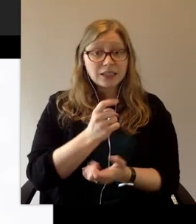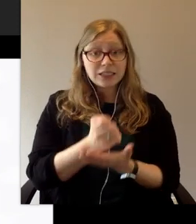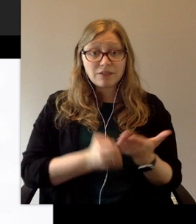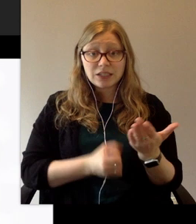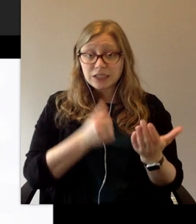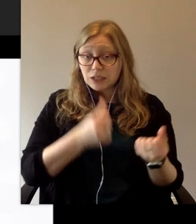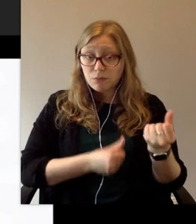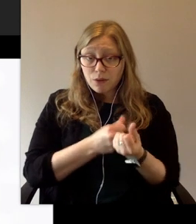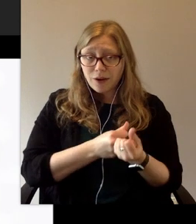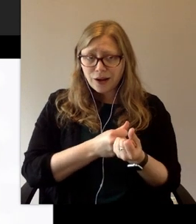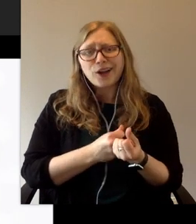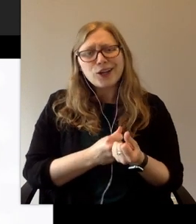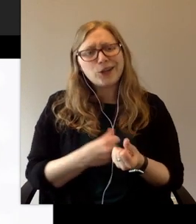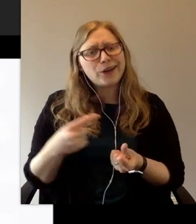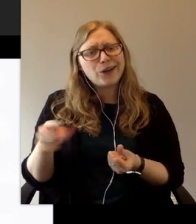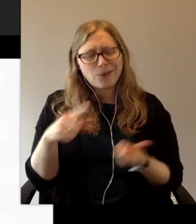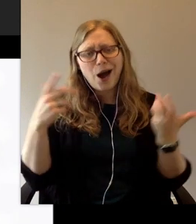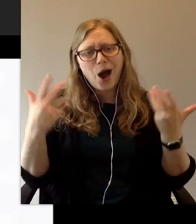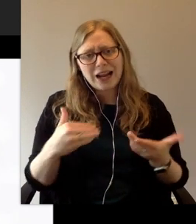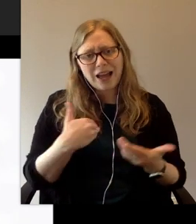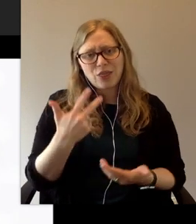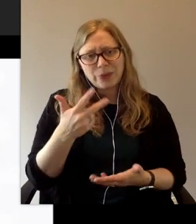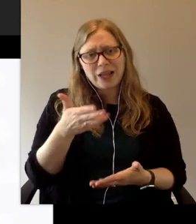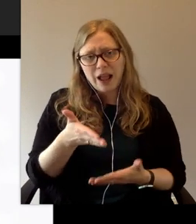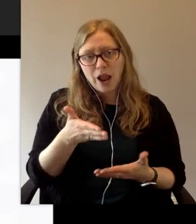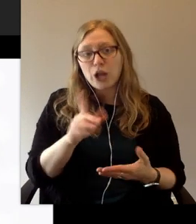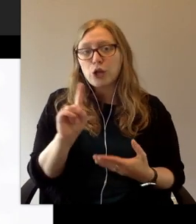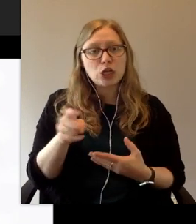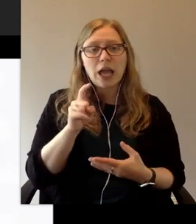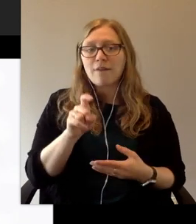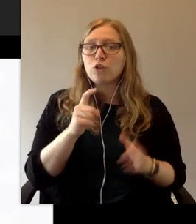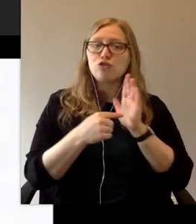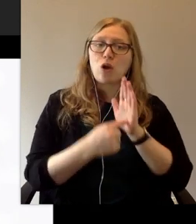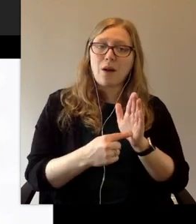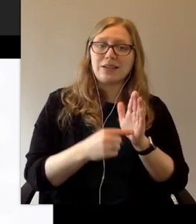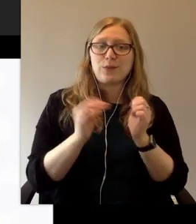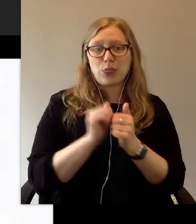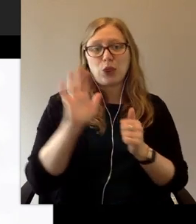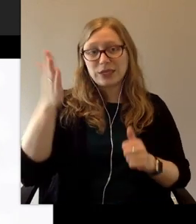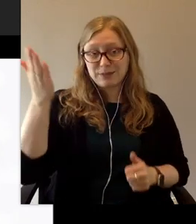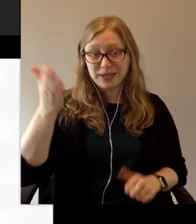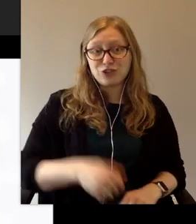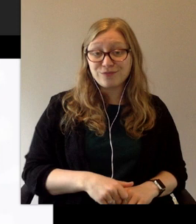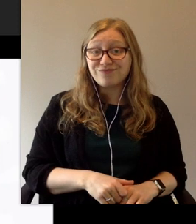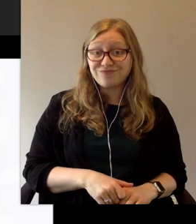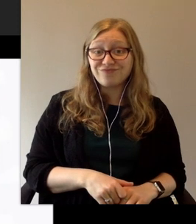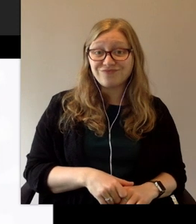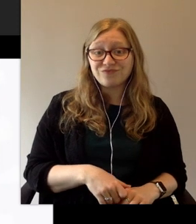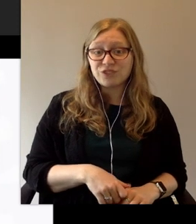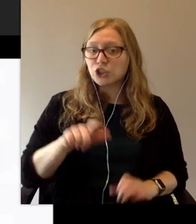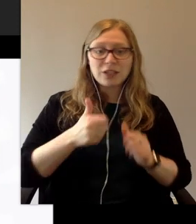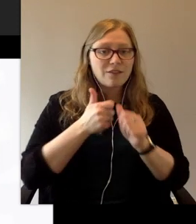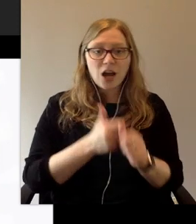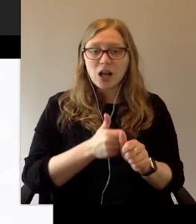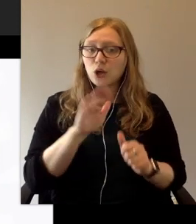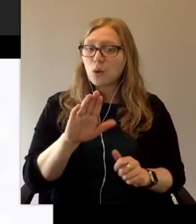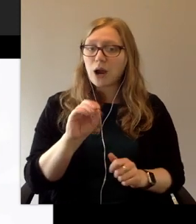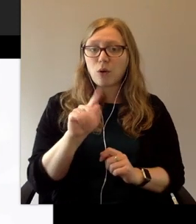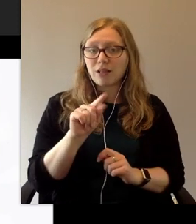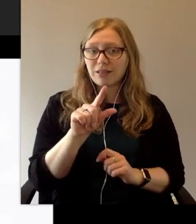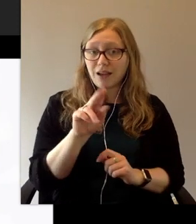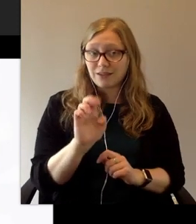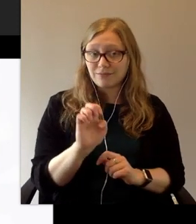probably already have a 3 here. You just have to show us when you do your speech. You just have to follow your outline.